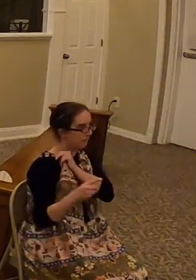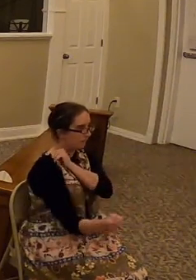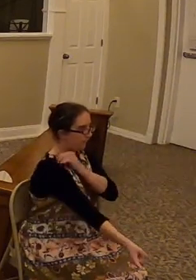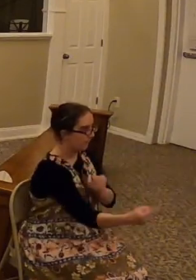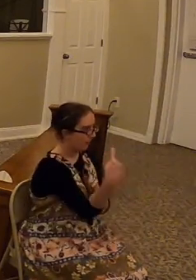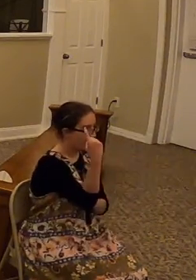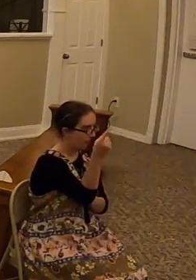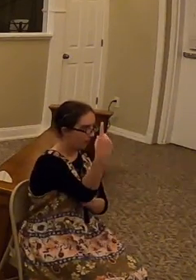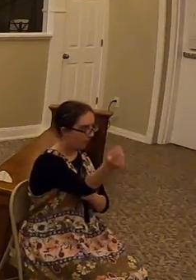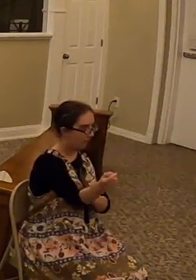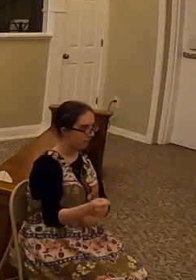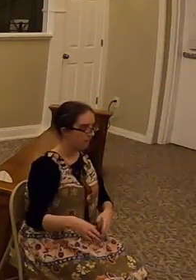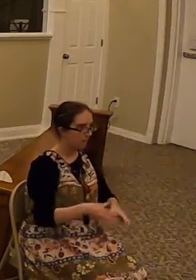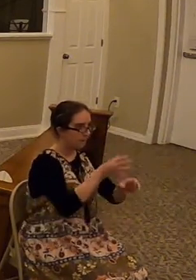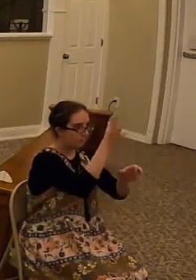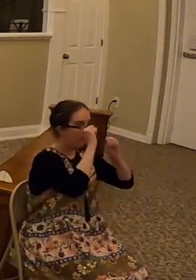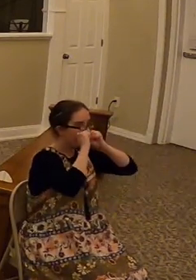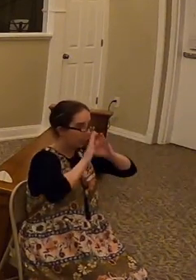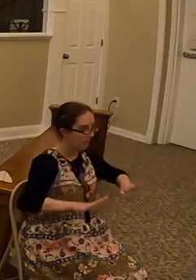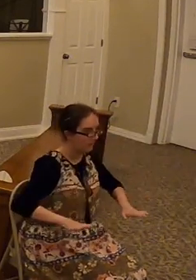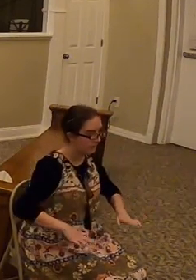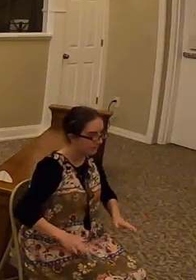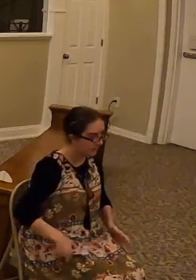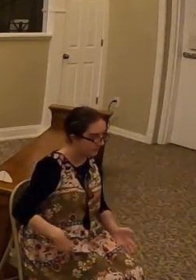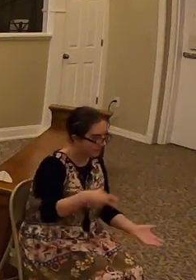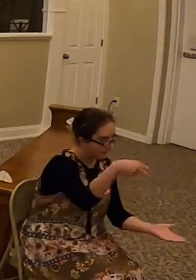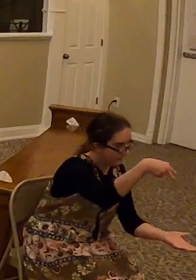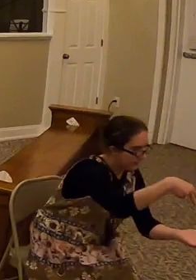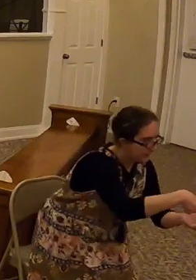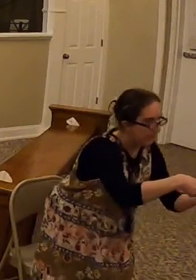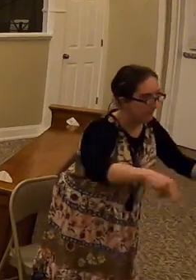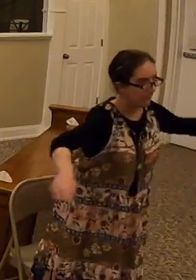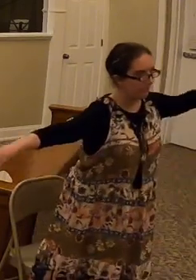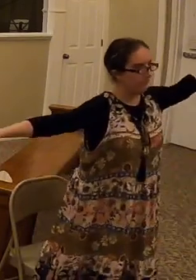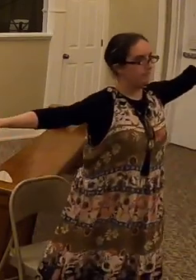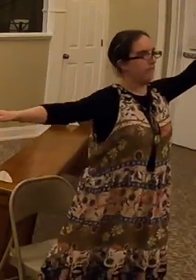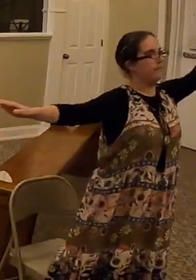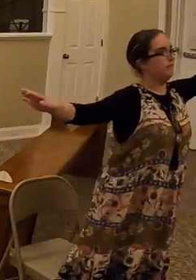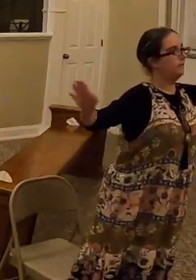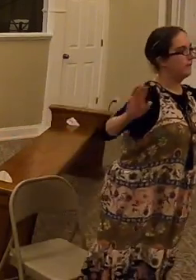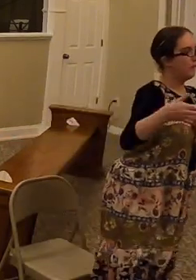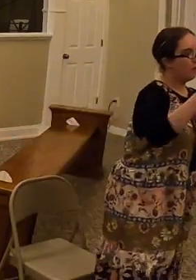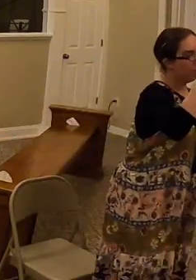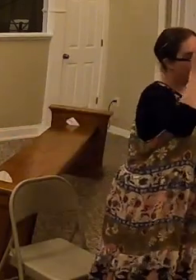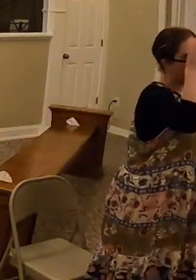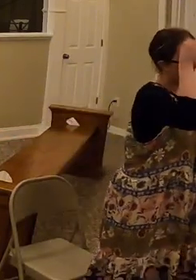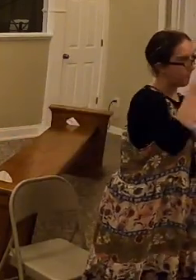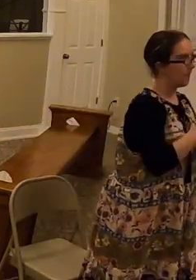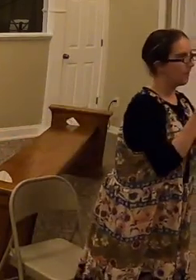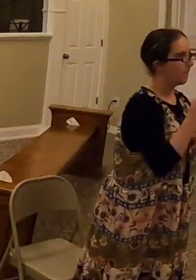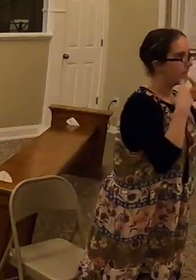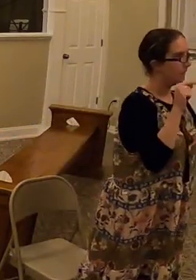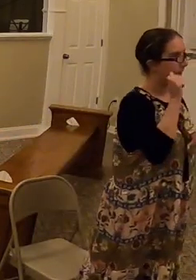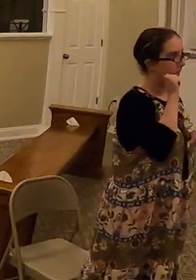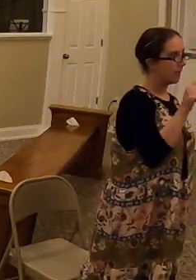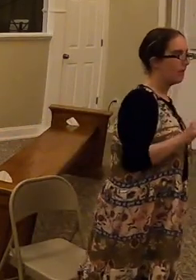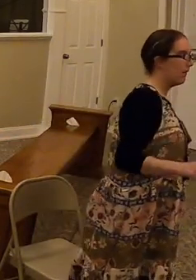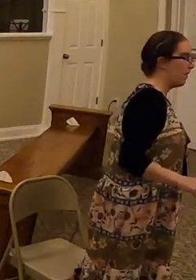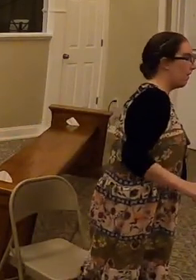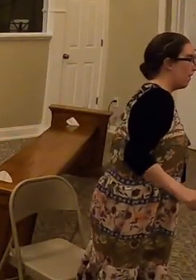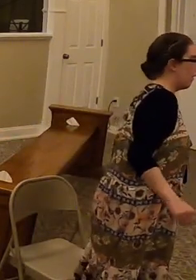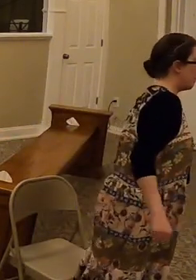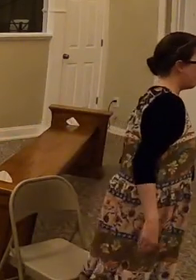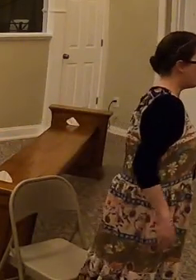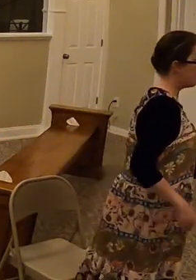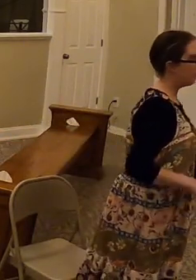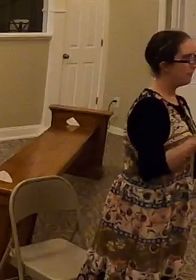Hallelujah. Amen. God bless you. Let's stand. Amen. Do not forget the announcement tomorrow night. Ladies' shell